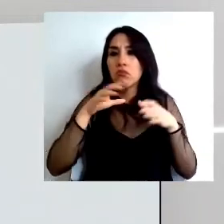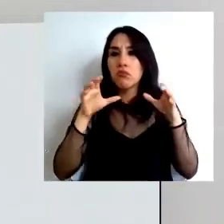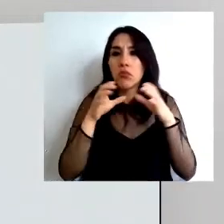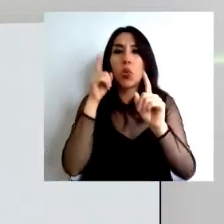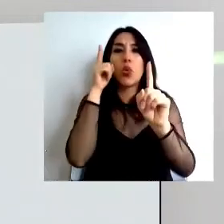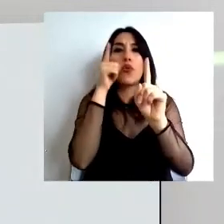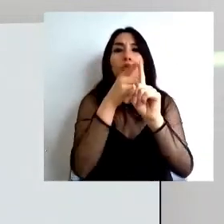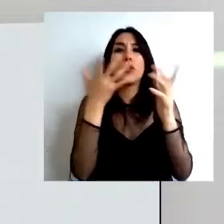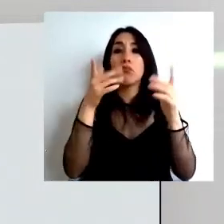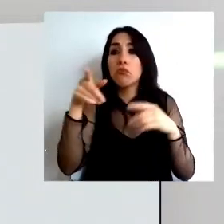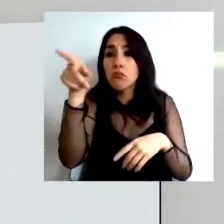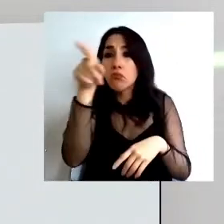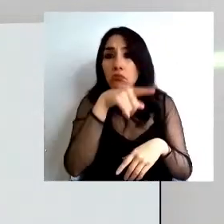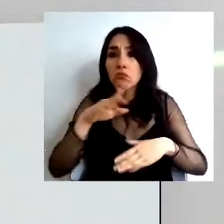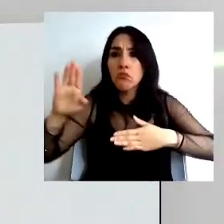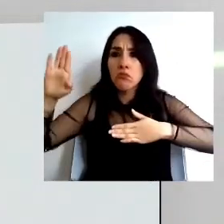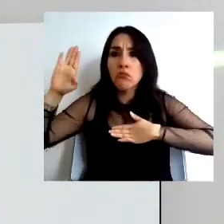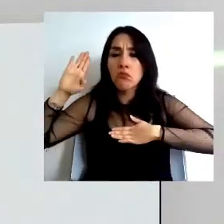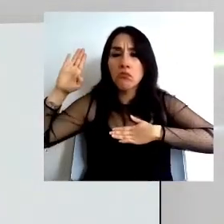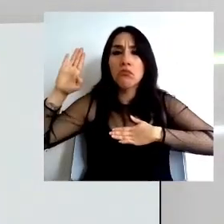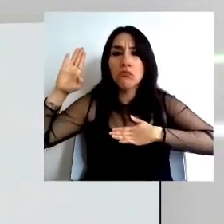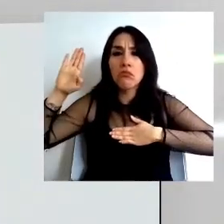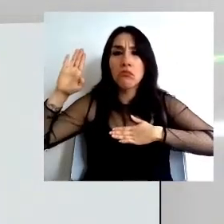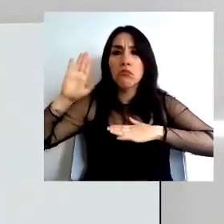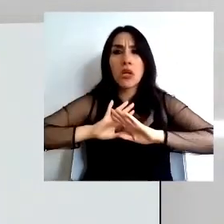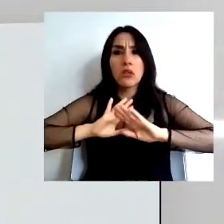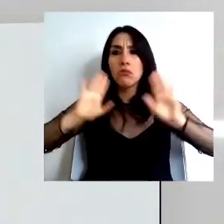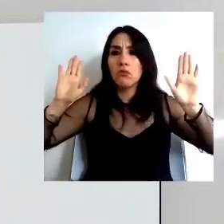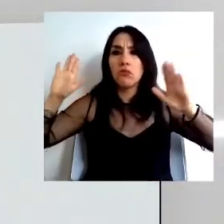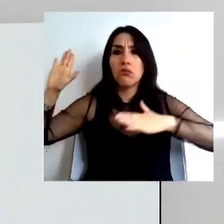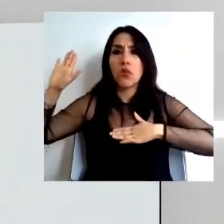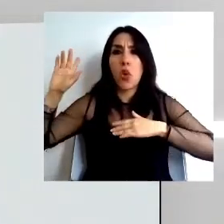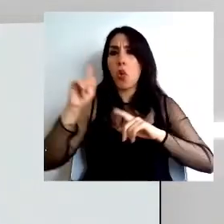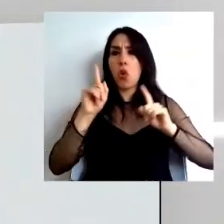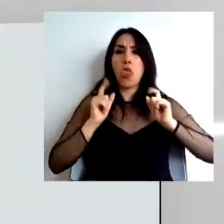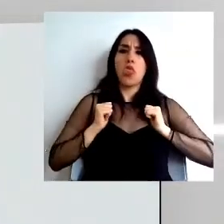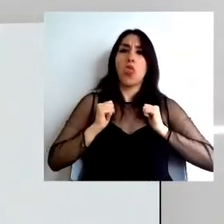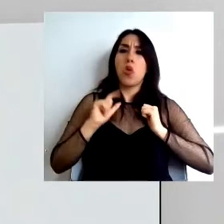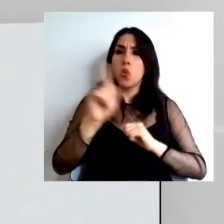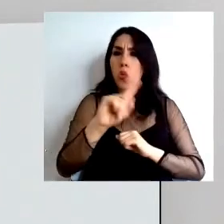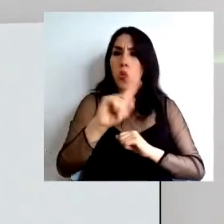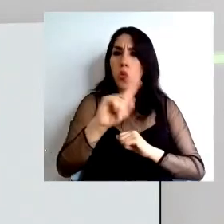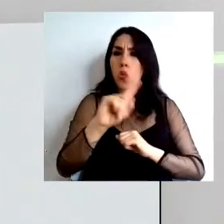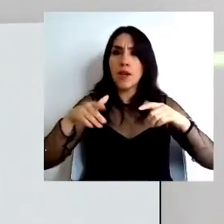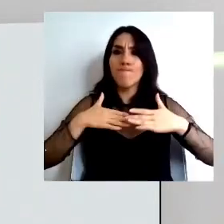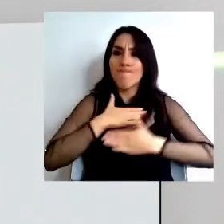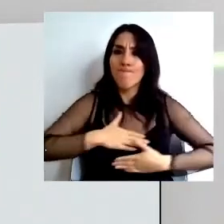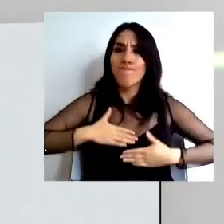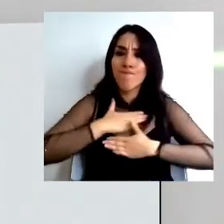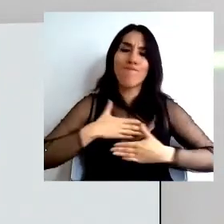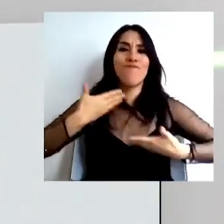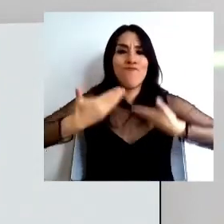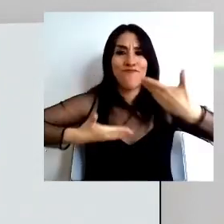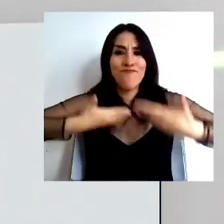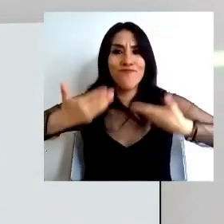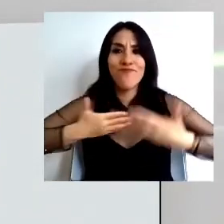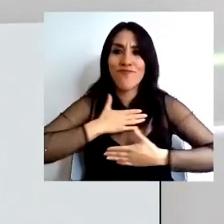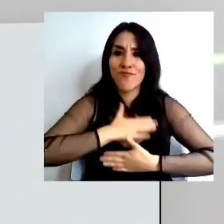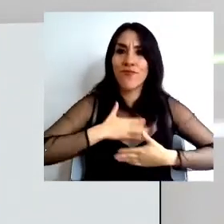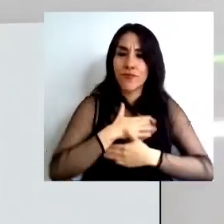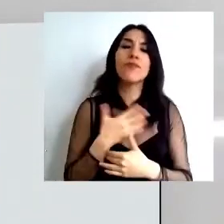that they enjoy to be comprehensible for everybody and that they enjoy to be able to